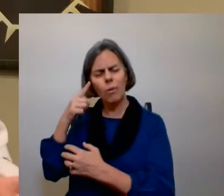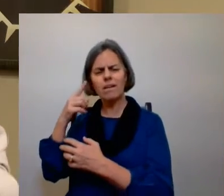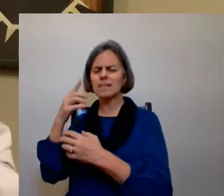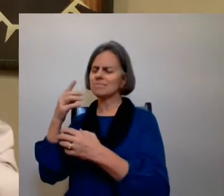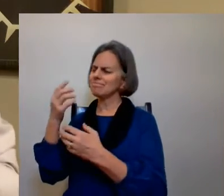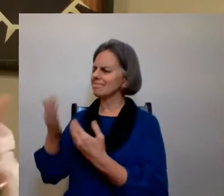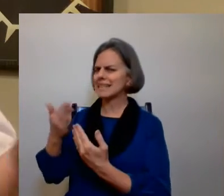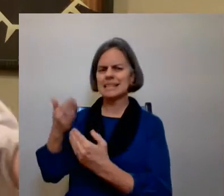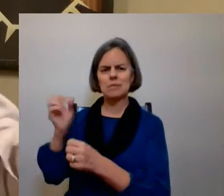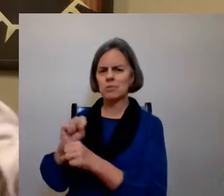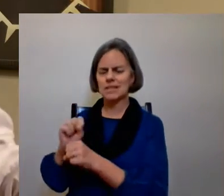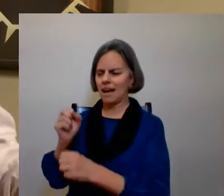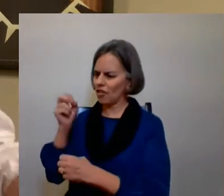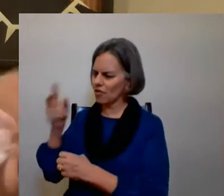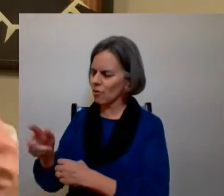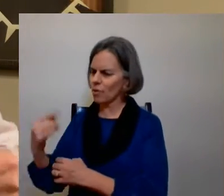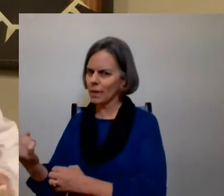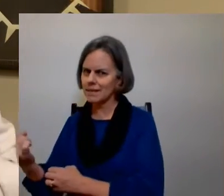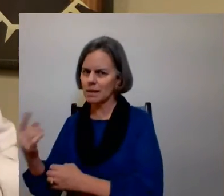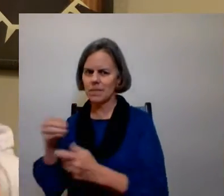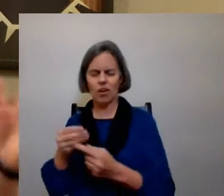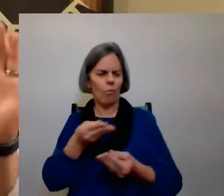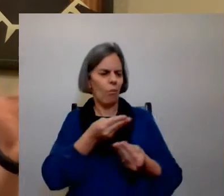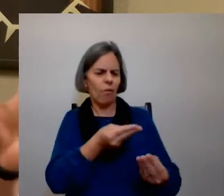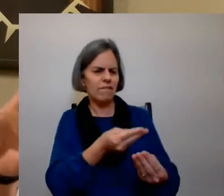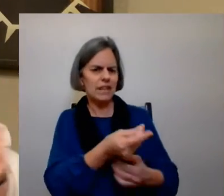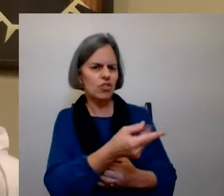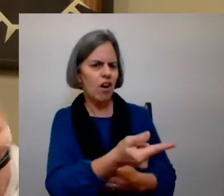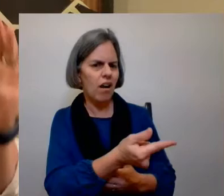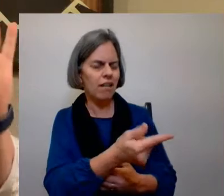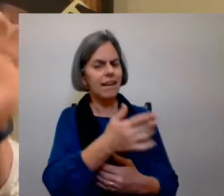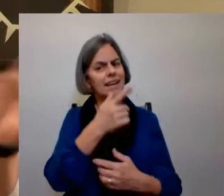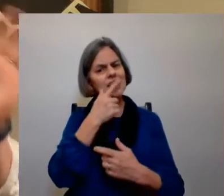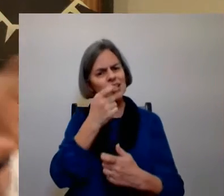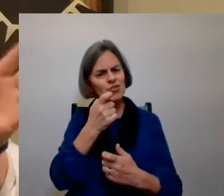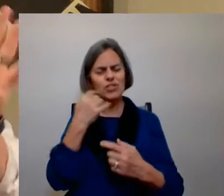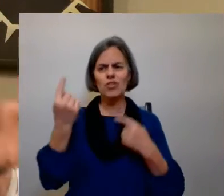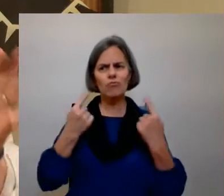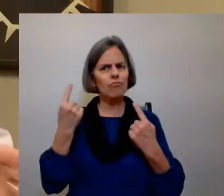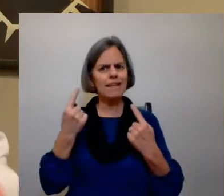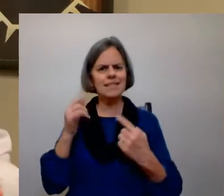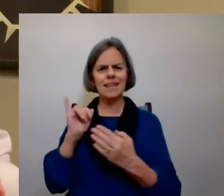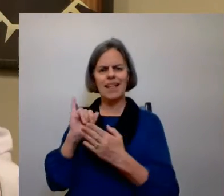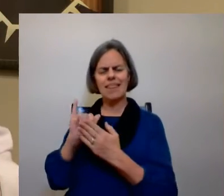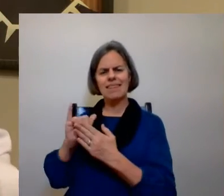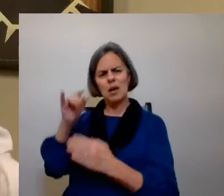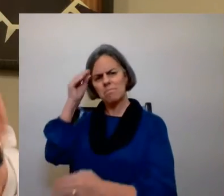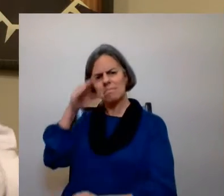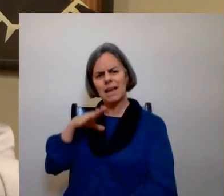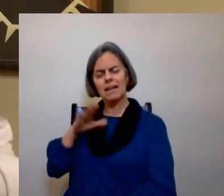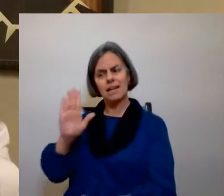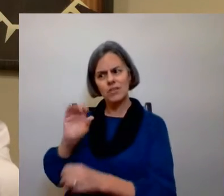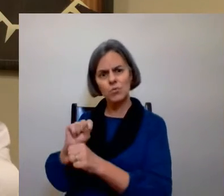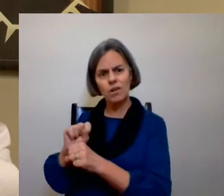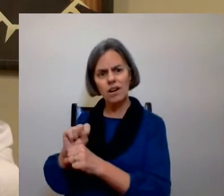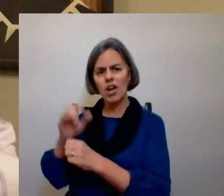away or feeding the dog, okay? Interestingly enough though, the crazy thing about his work is that he drew